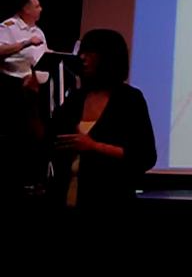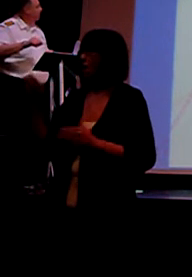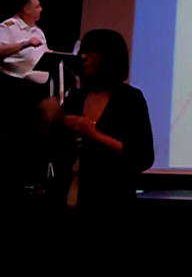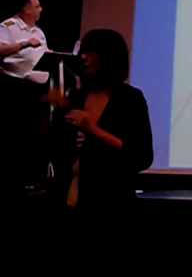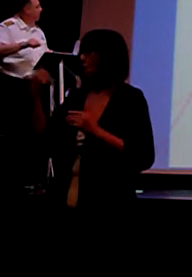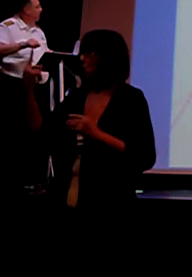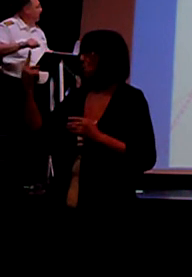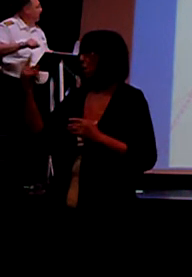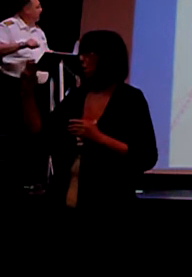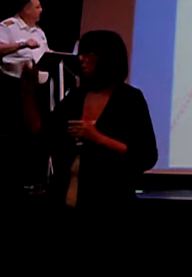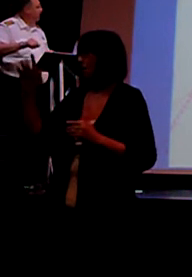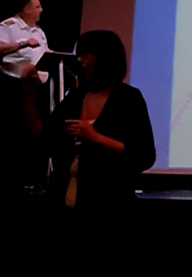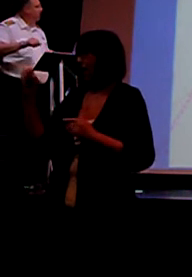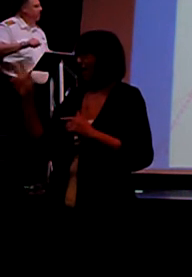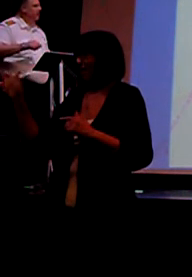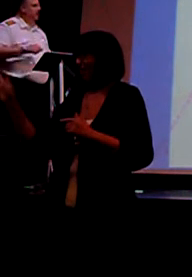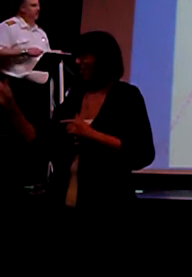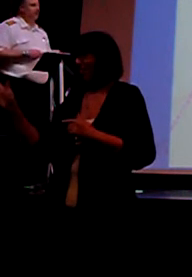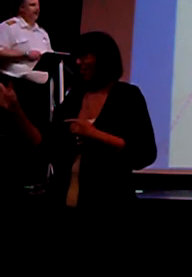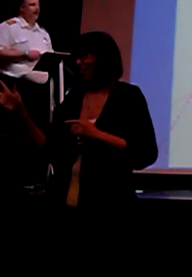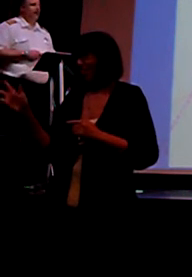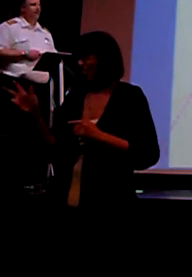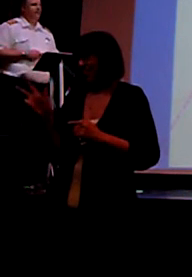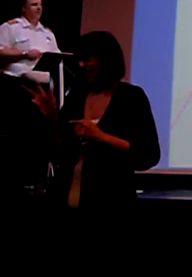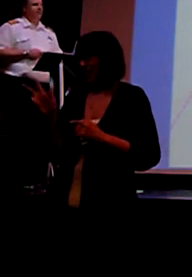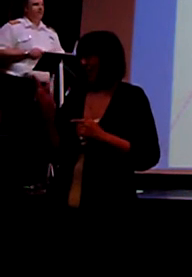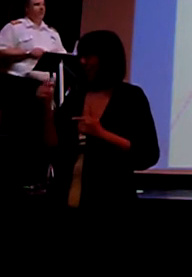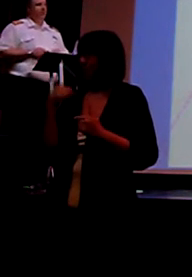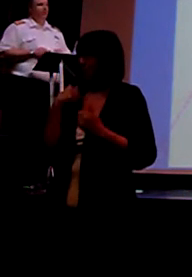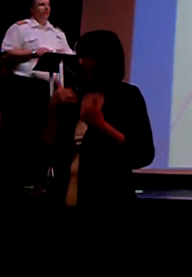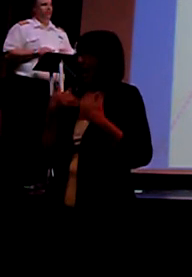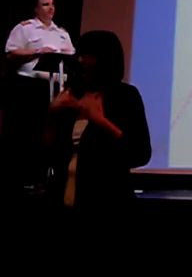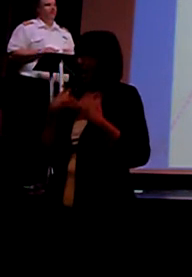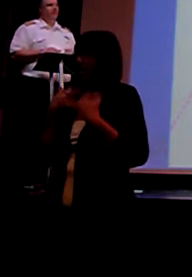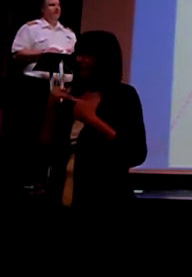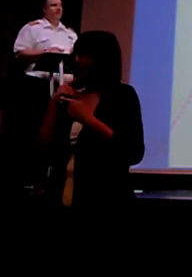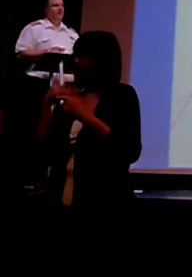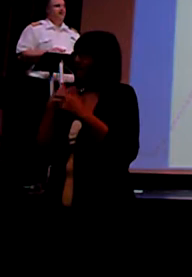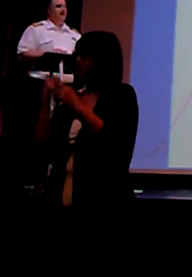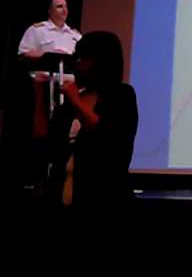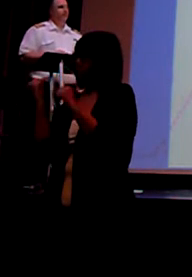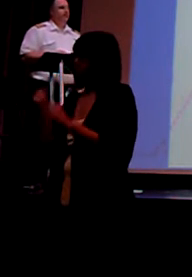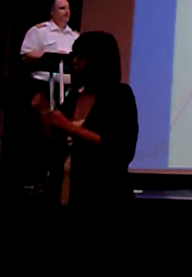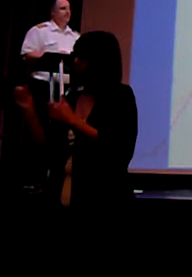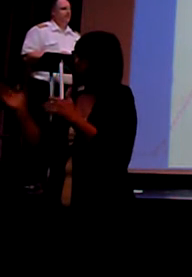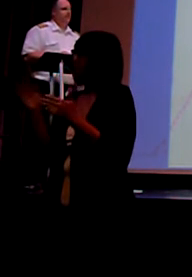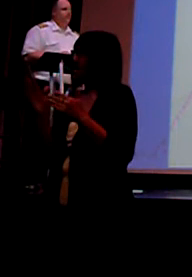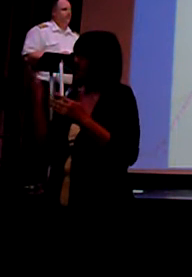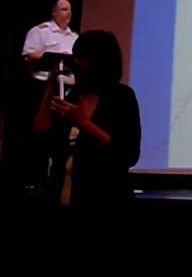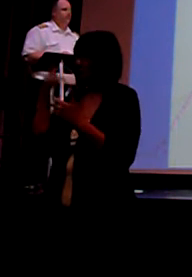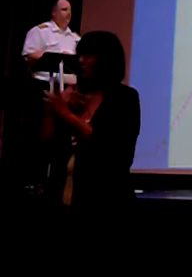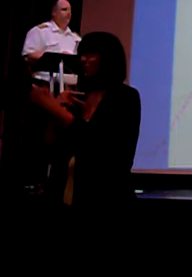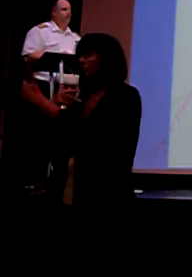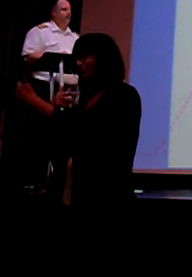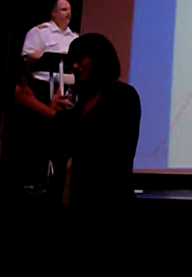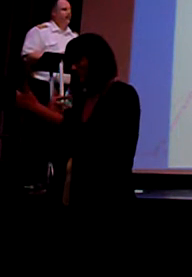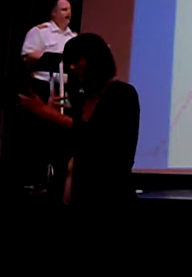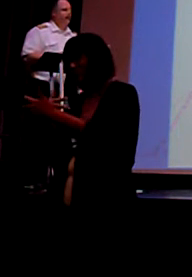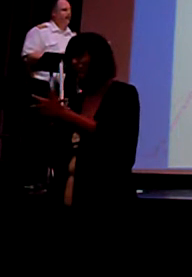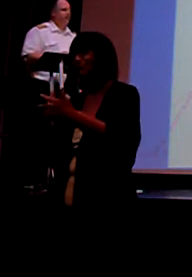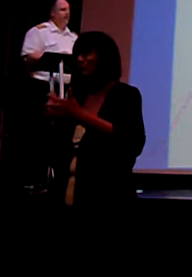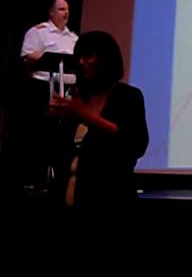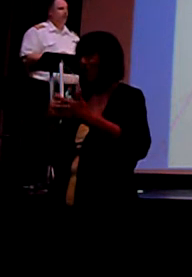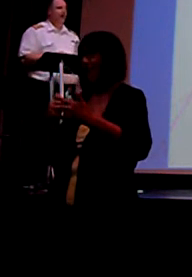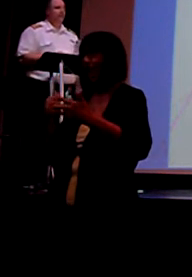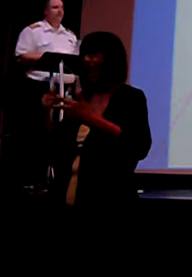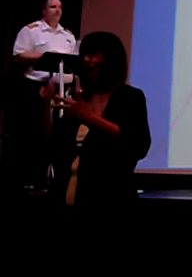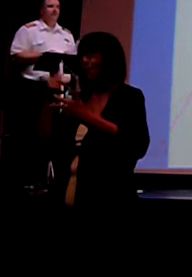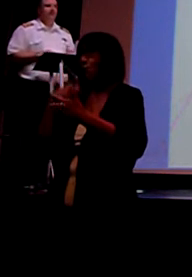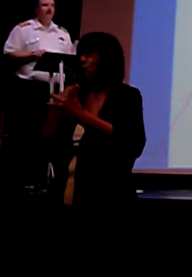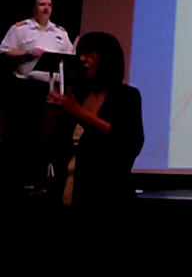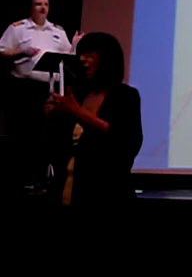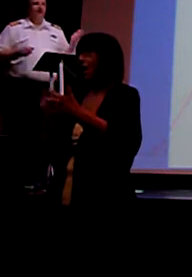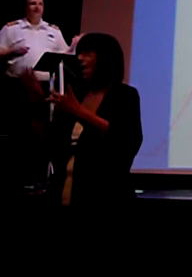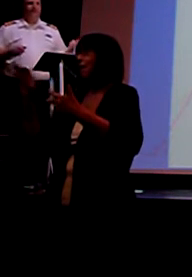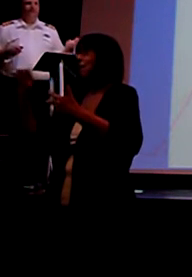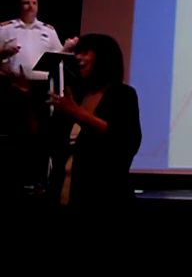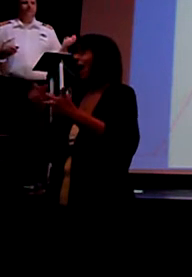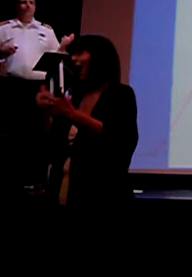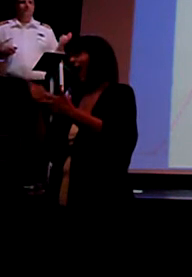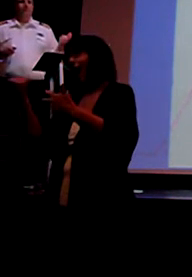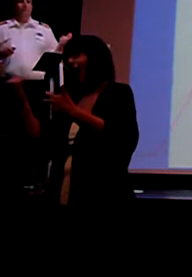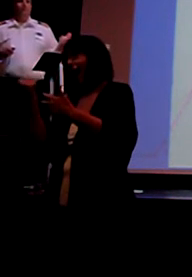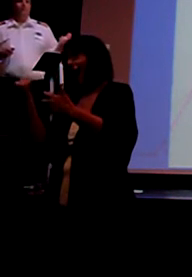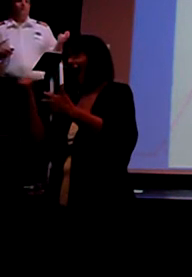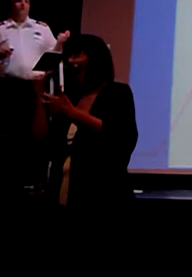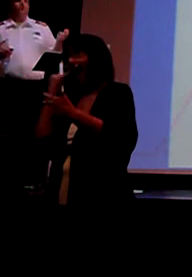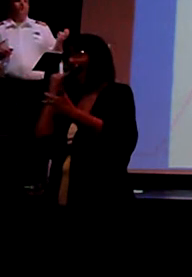mile. And here we also can have quite strong winds, so that's the same reason we want to have the bow out. If